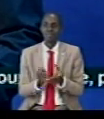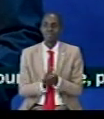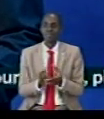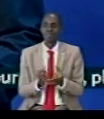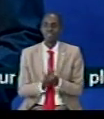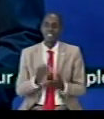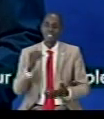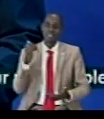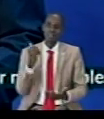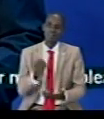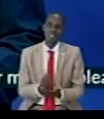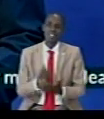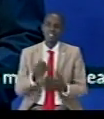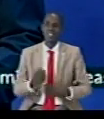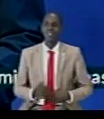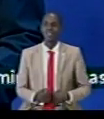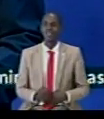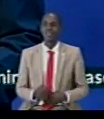Amen.